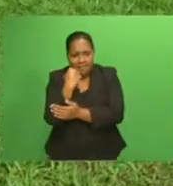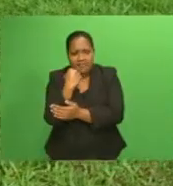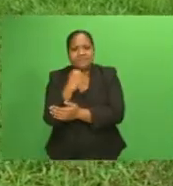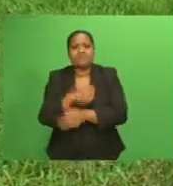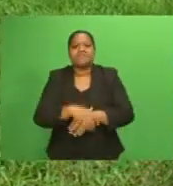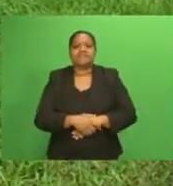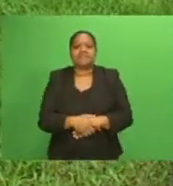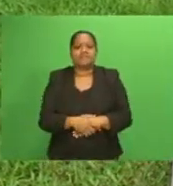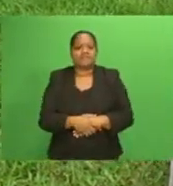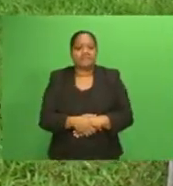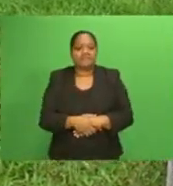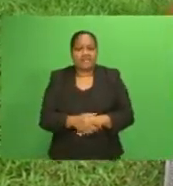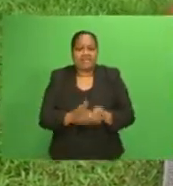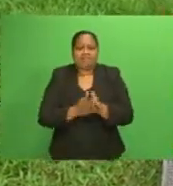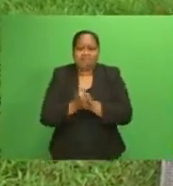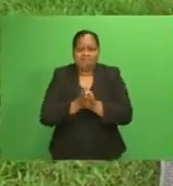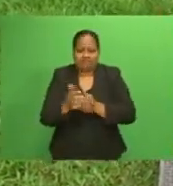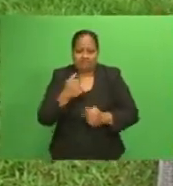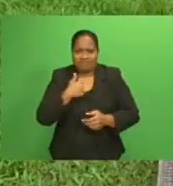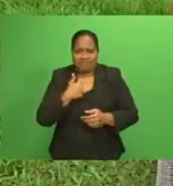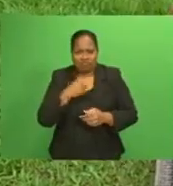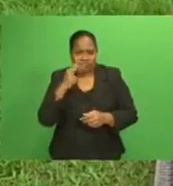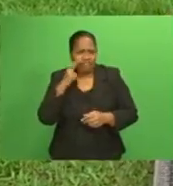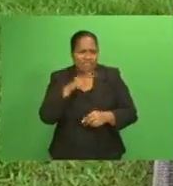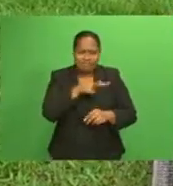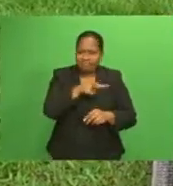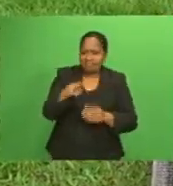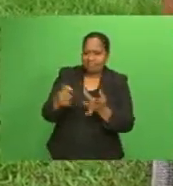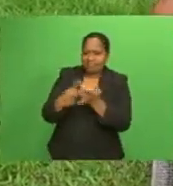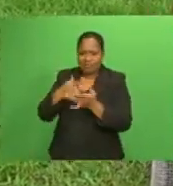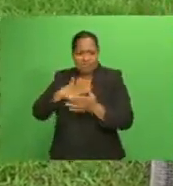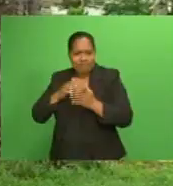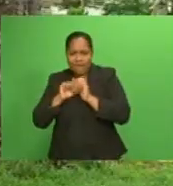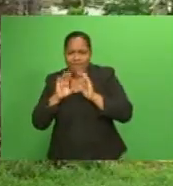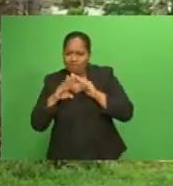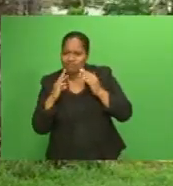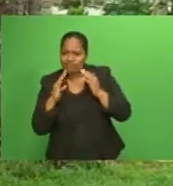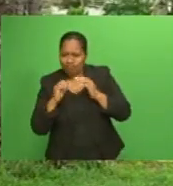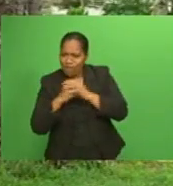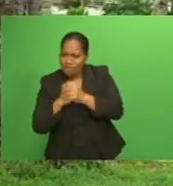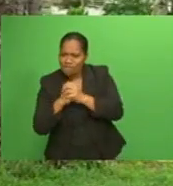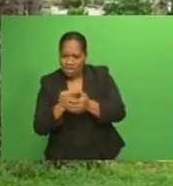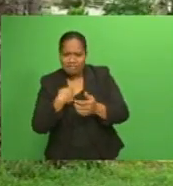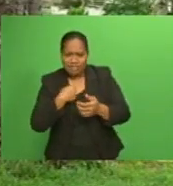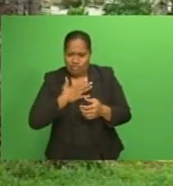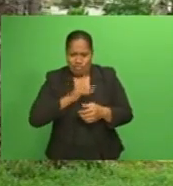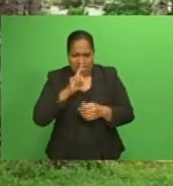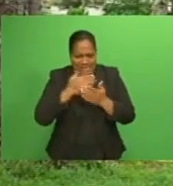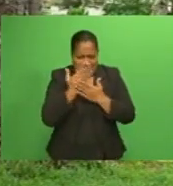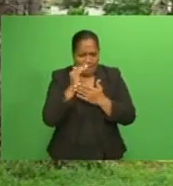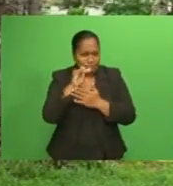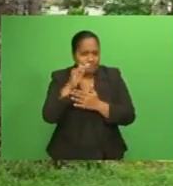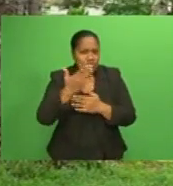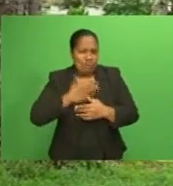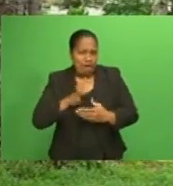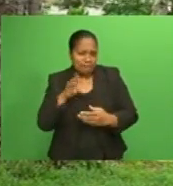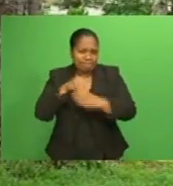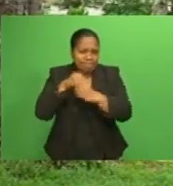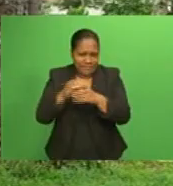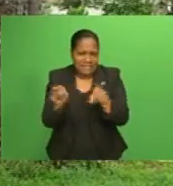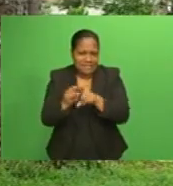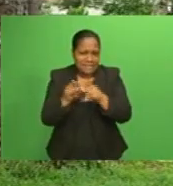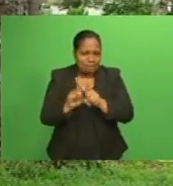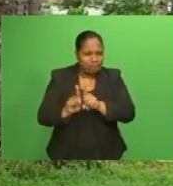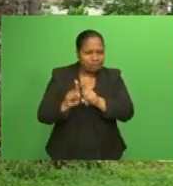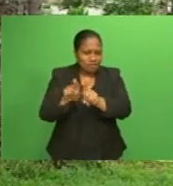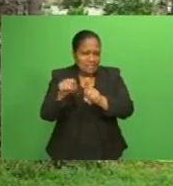was really motivated me when I see others, my friends was playing, and one day I want to be like them too. From there I keep on myself, one day I'll